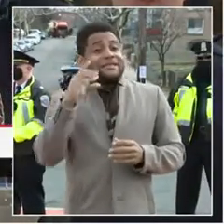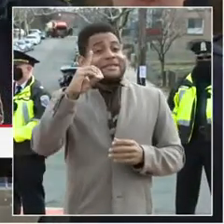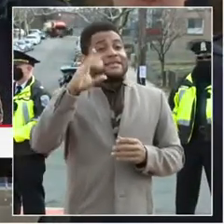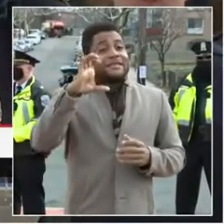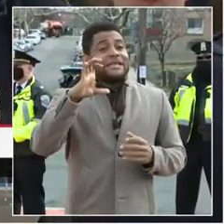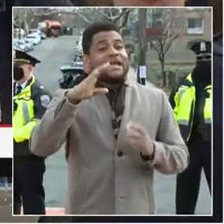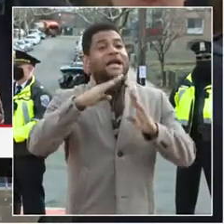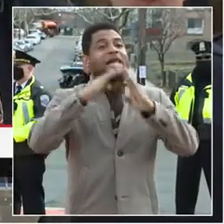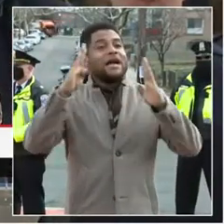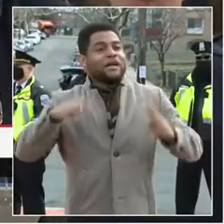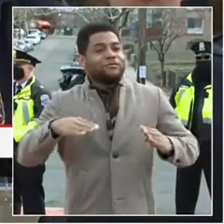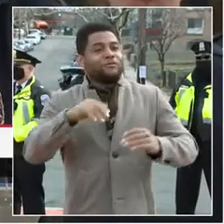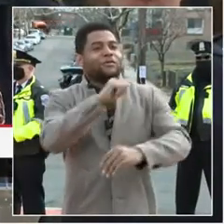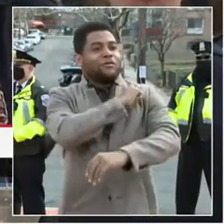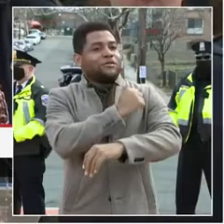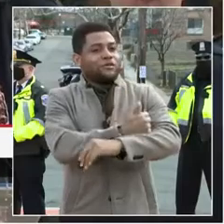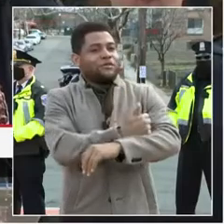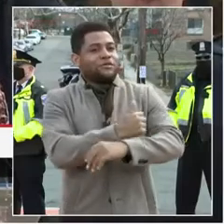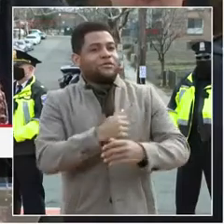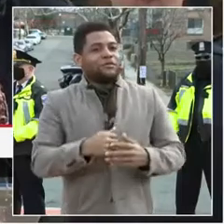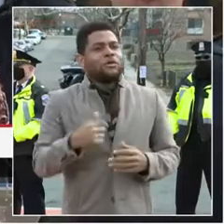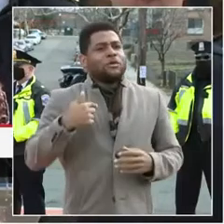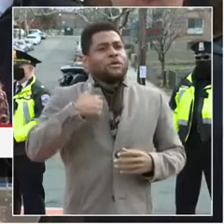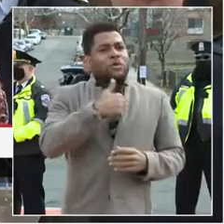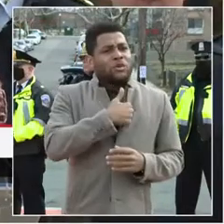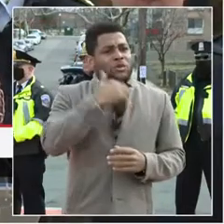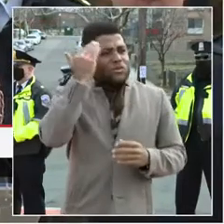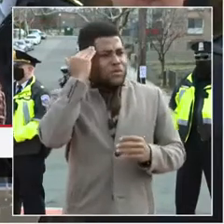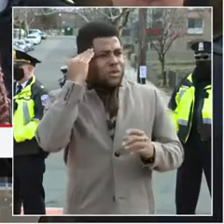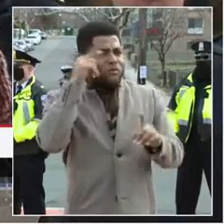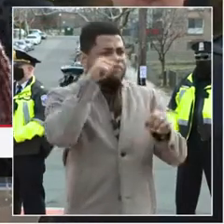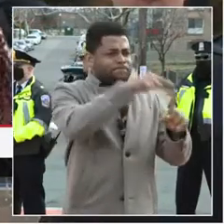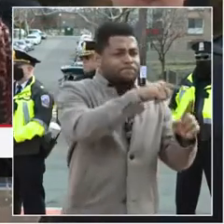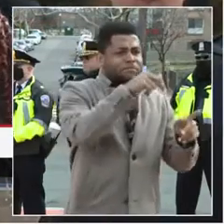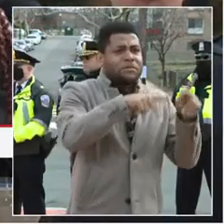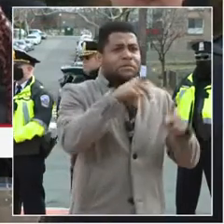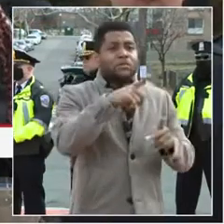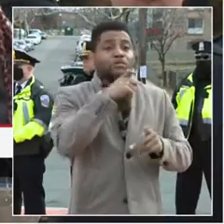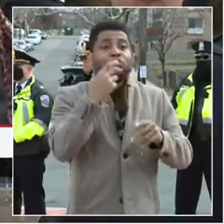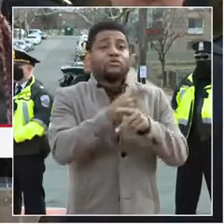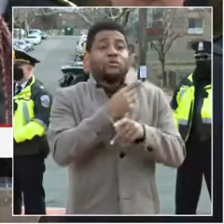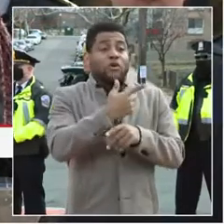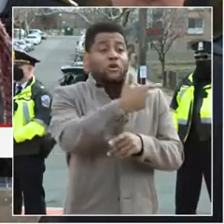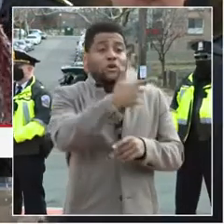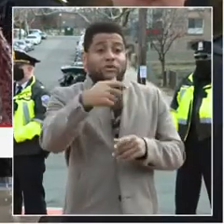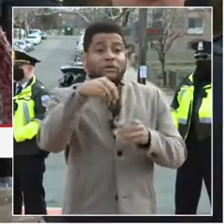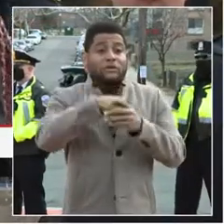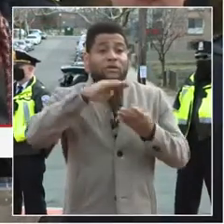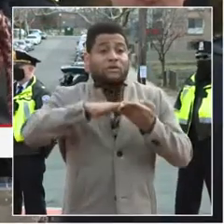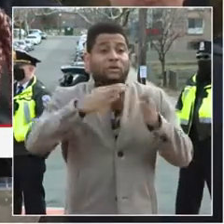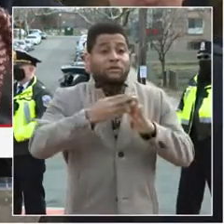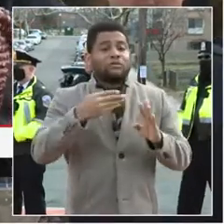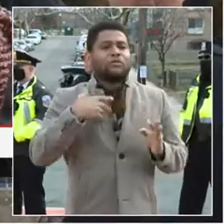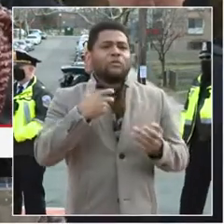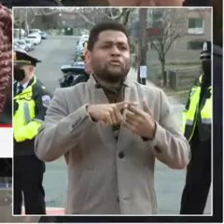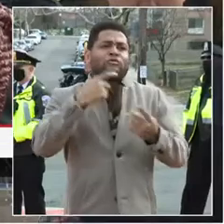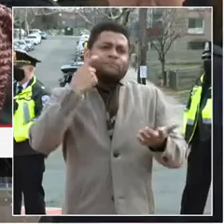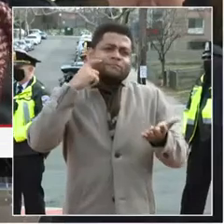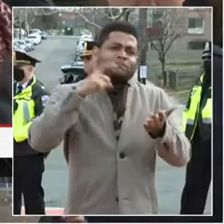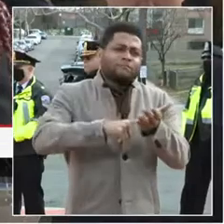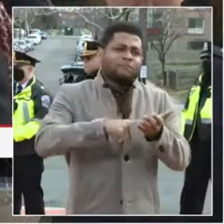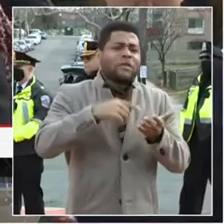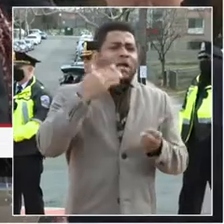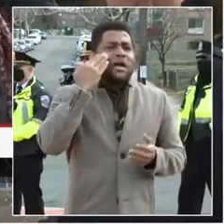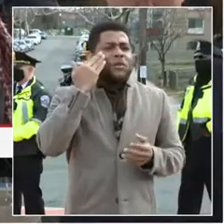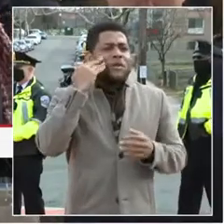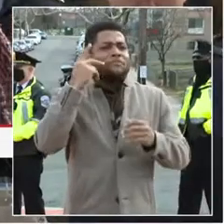the people that we know are using guns in our communities. So again, our collective goal is